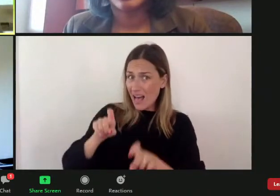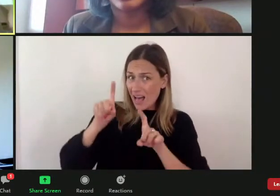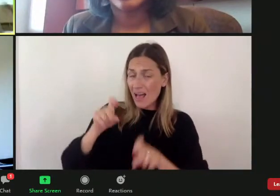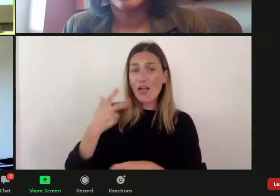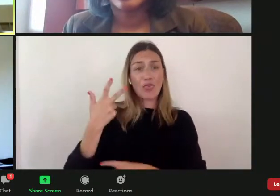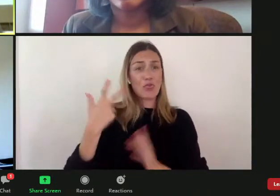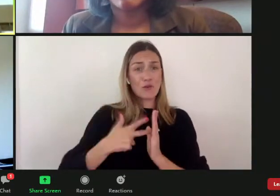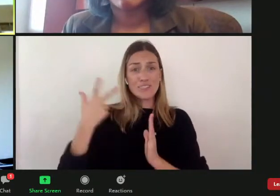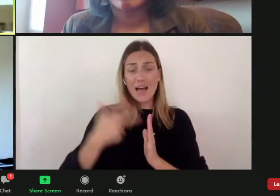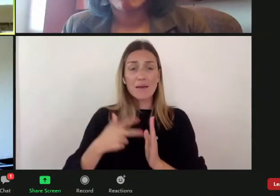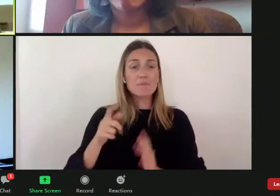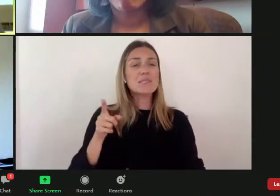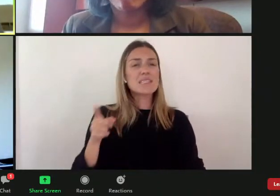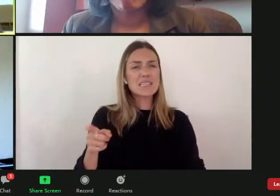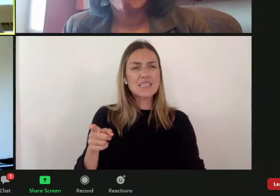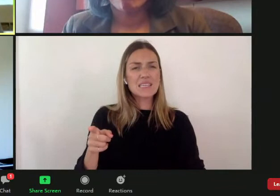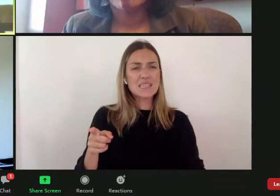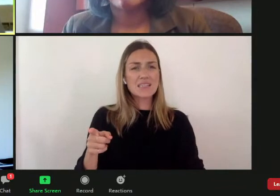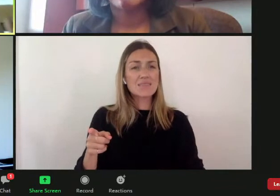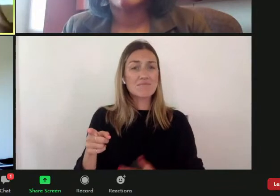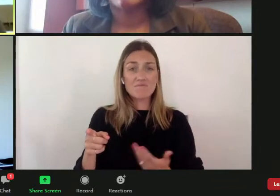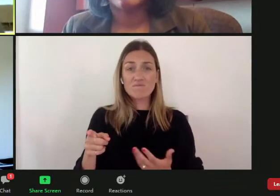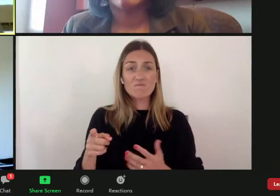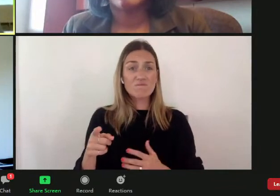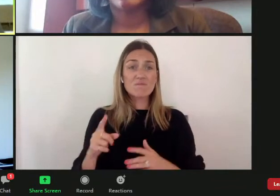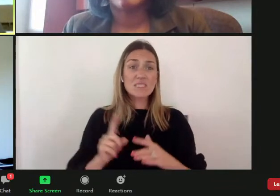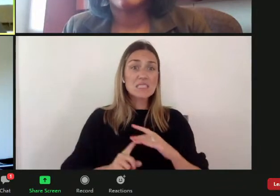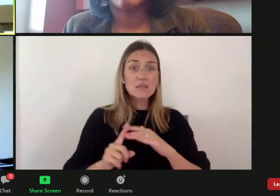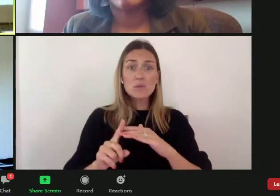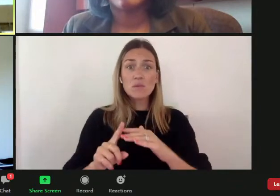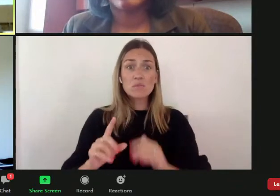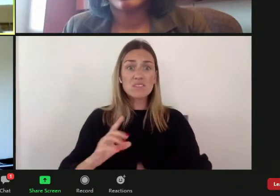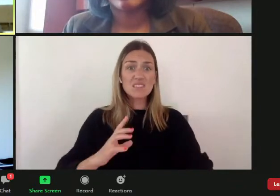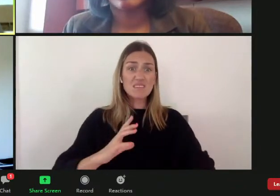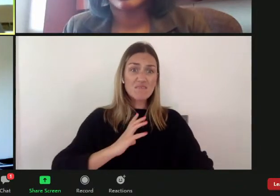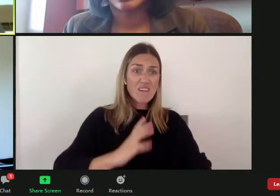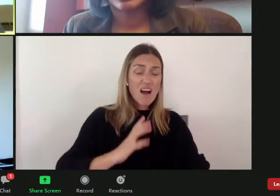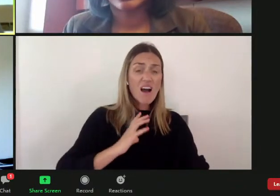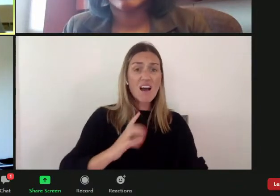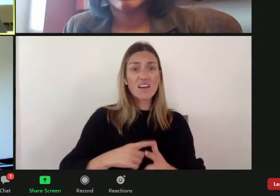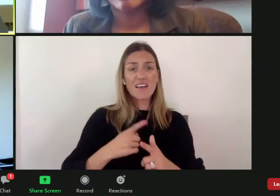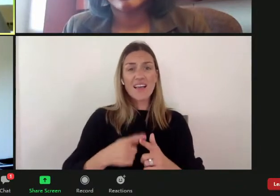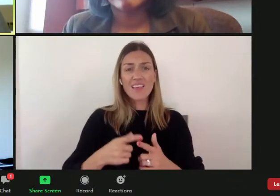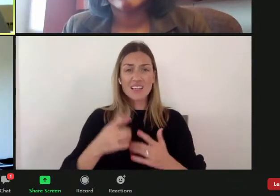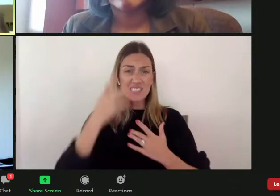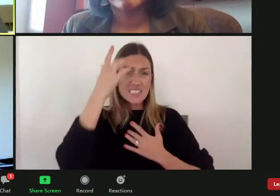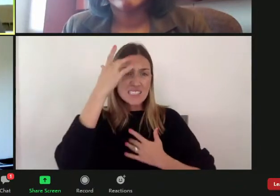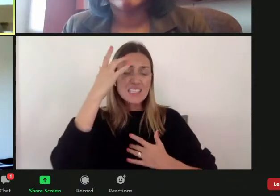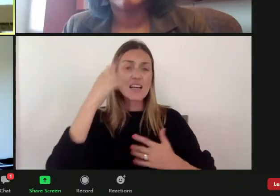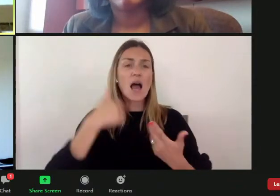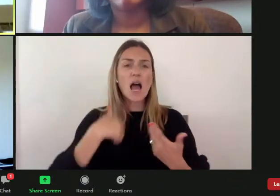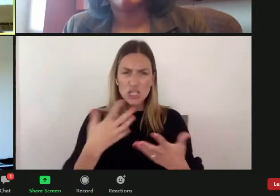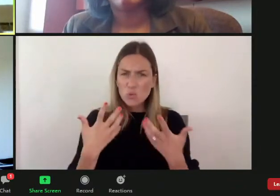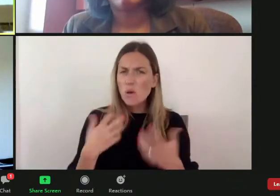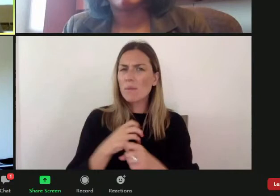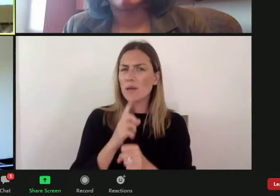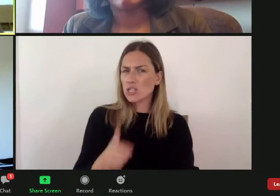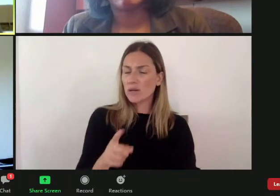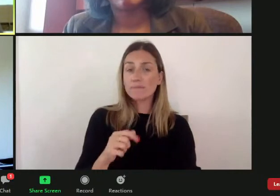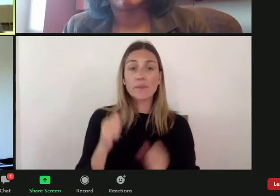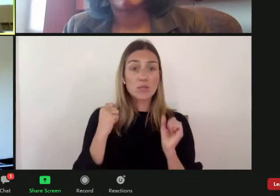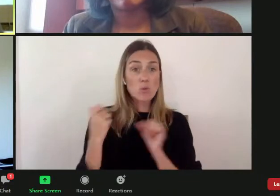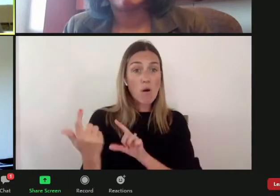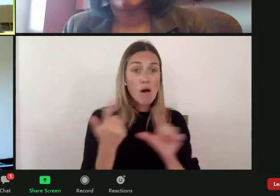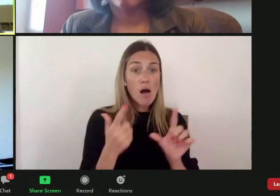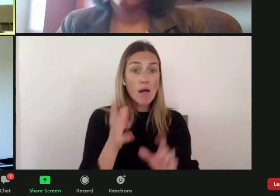Just because he got symptoms, right? Like he was fine and then he got symptoms, and just to be really sure. So all of us parents, I